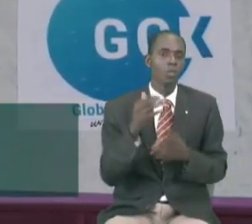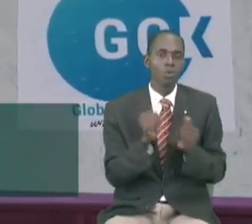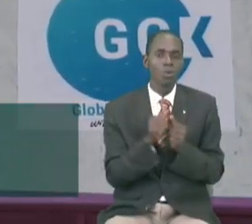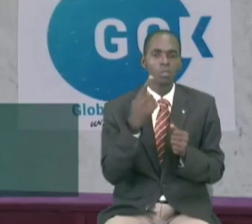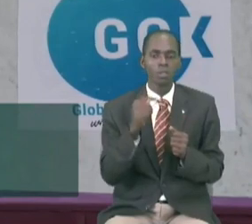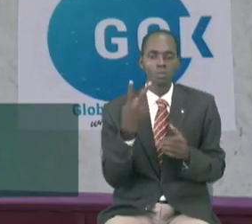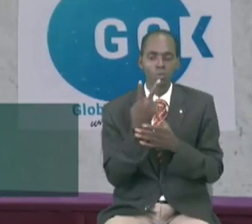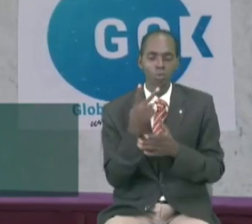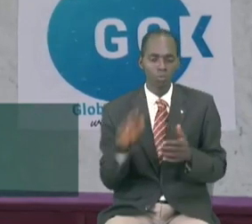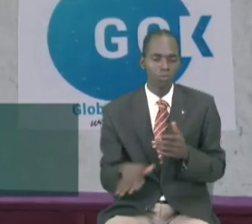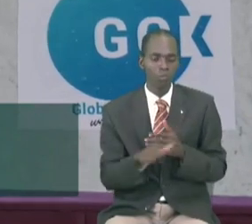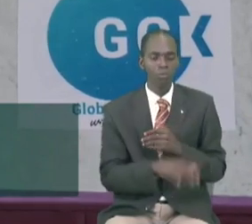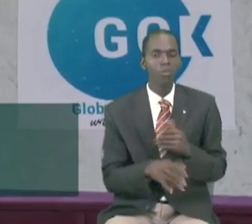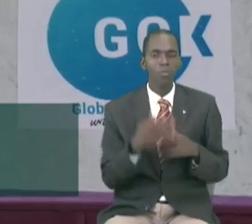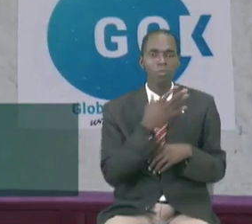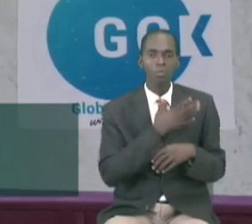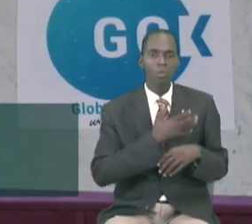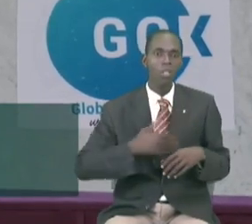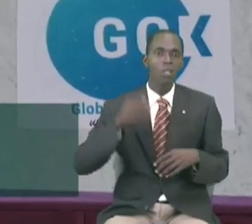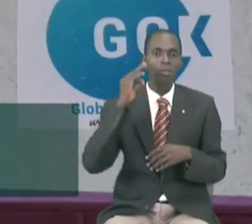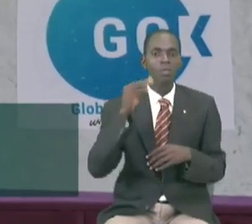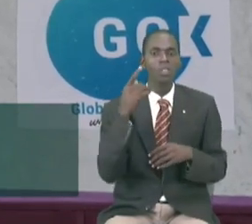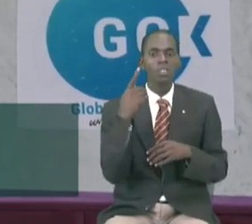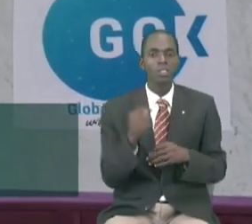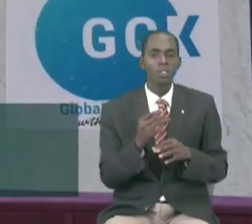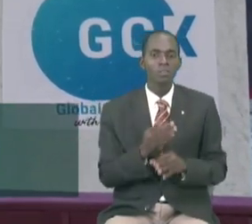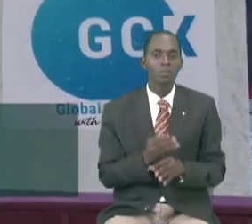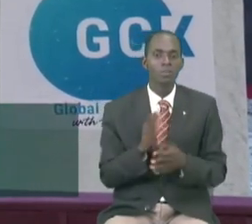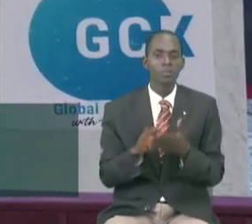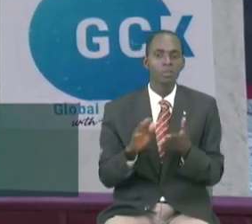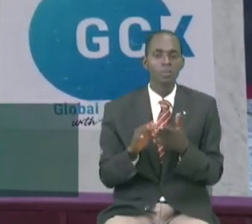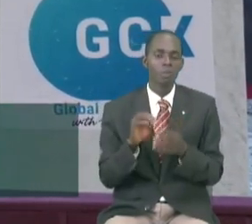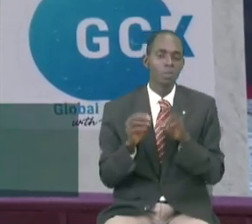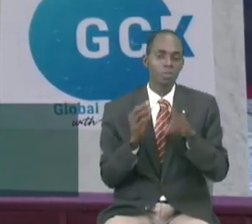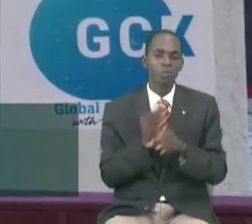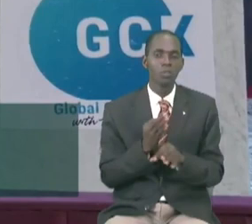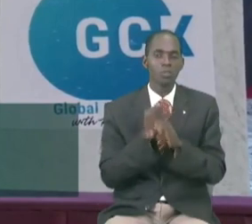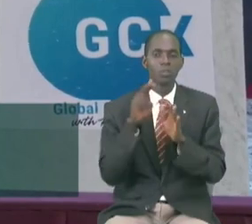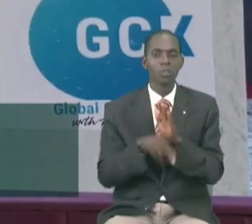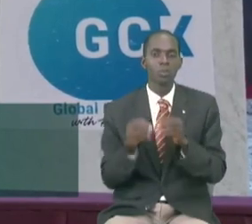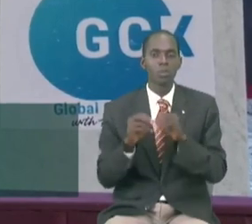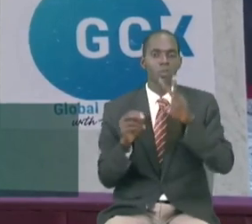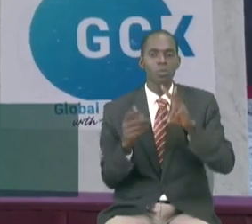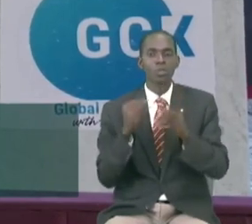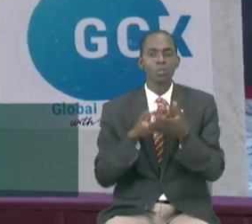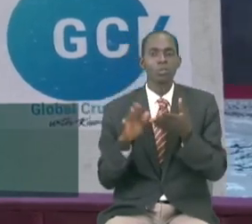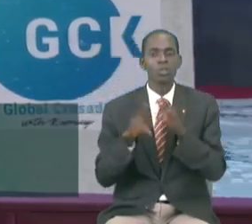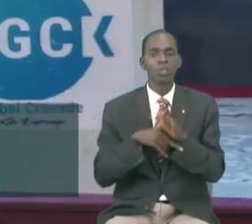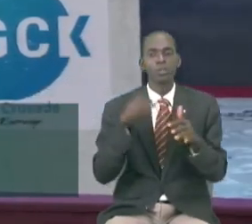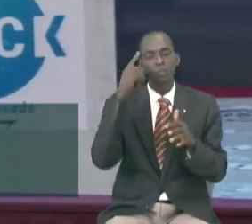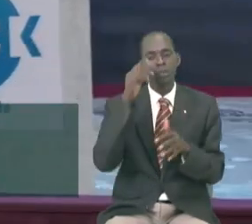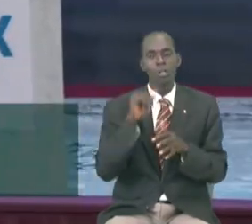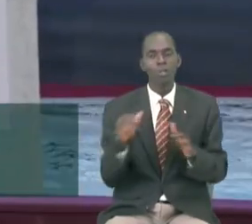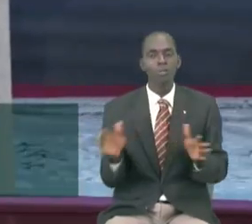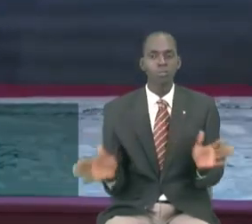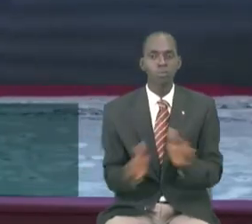a persuaded penitent people. Number three, the favor of the patient